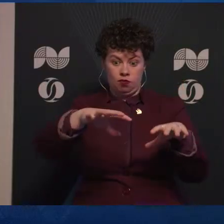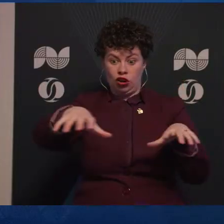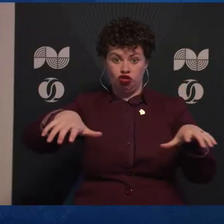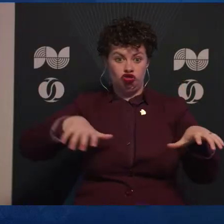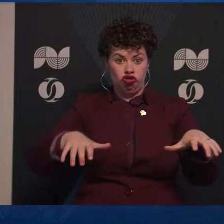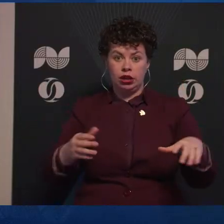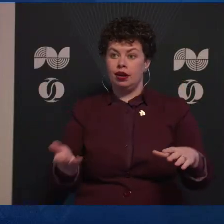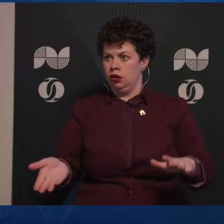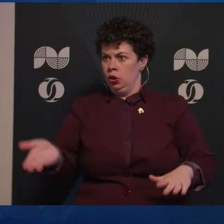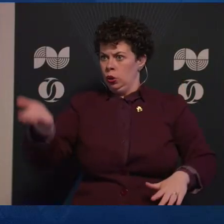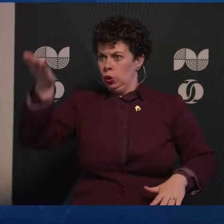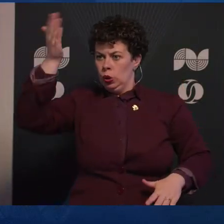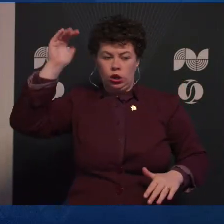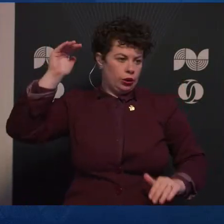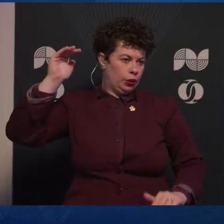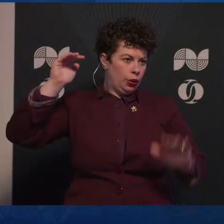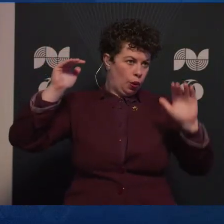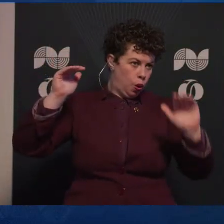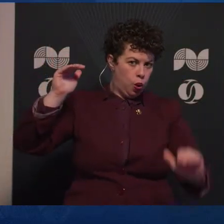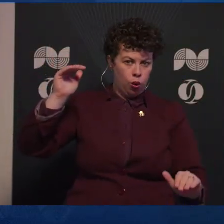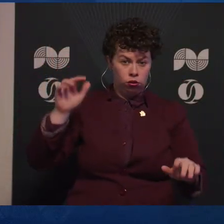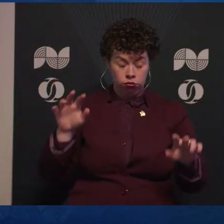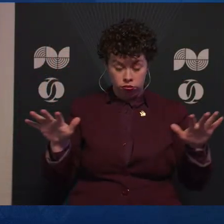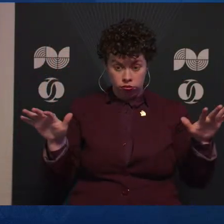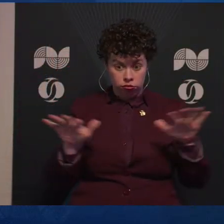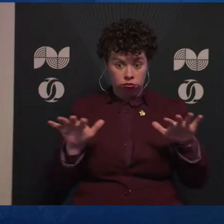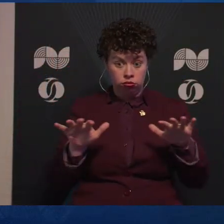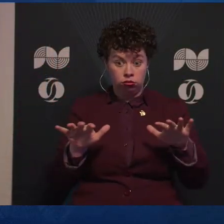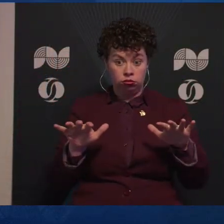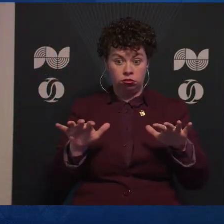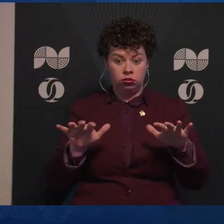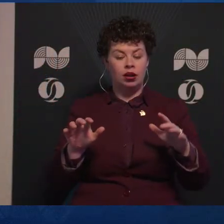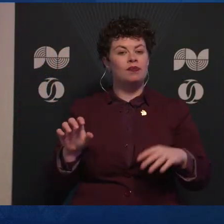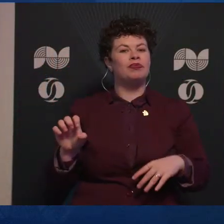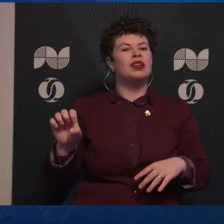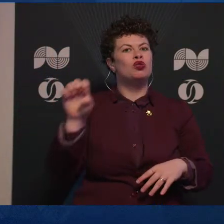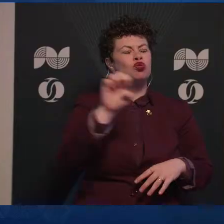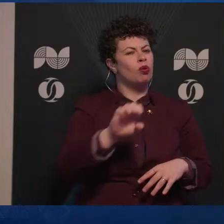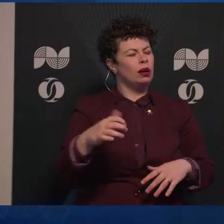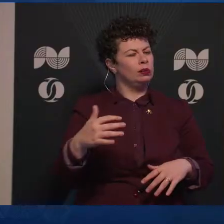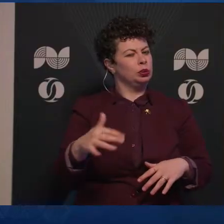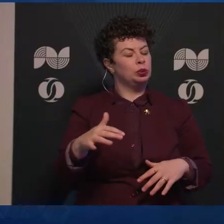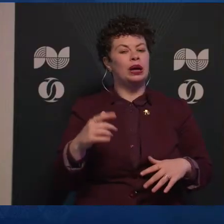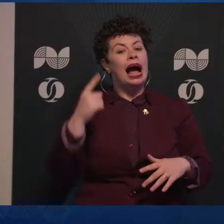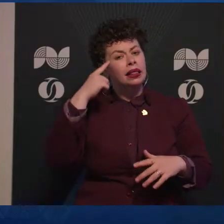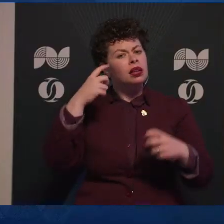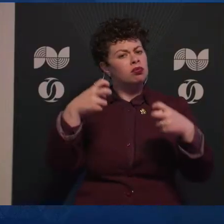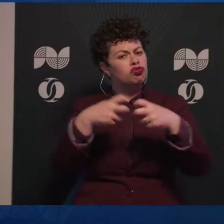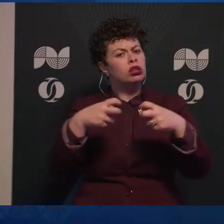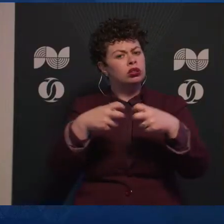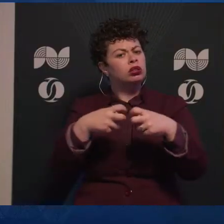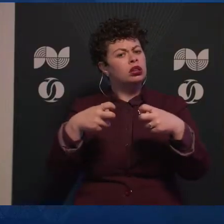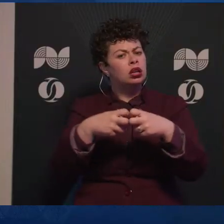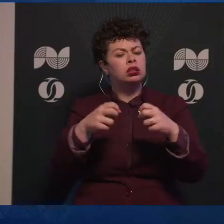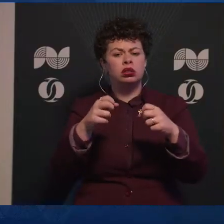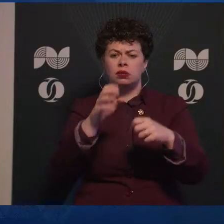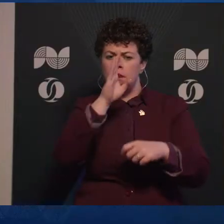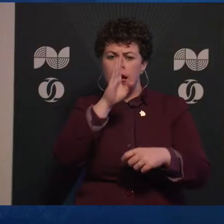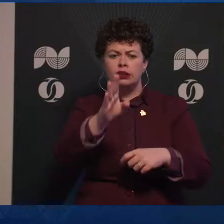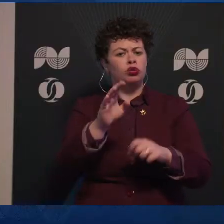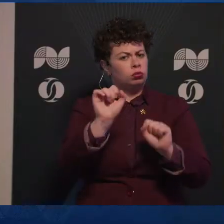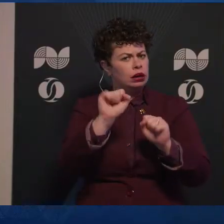This is terrible, and European Community, Brussels, I think, can help